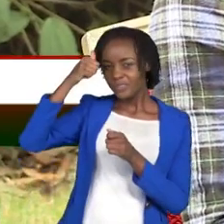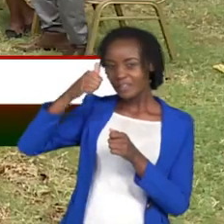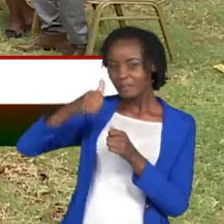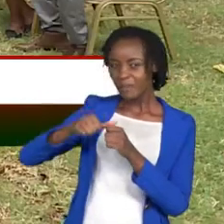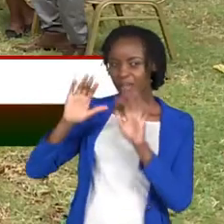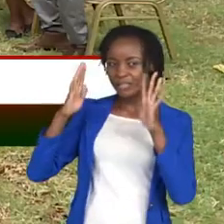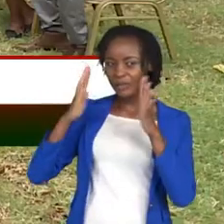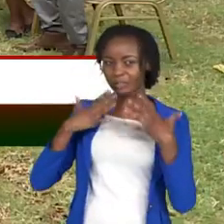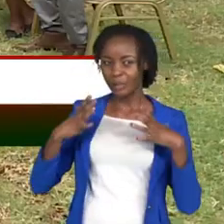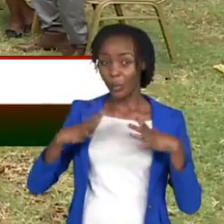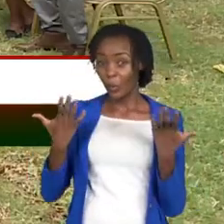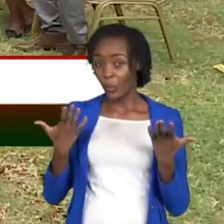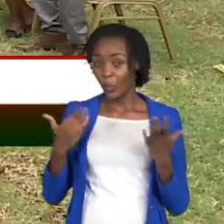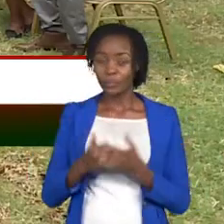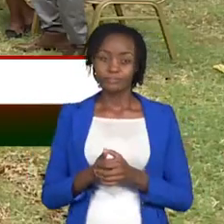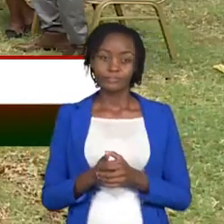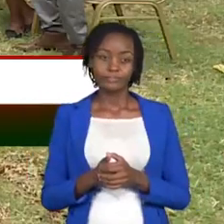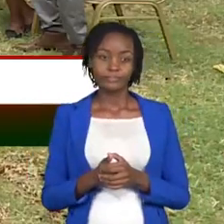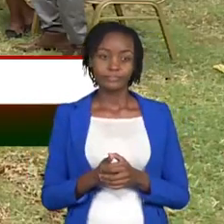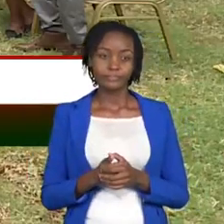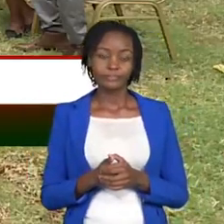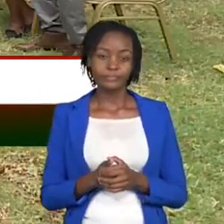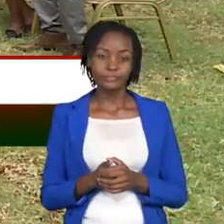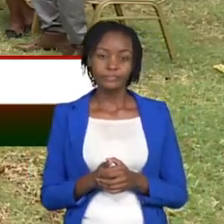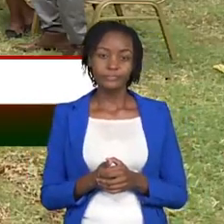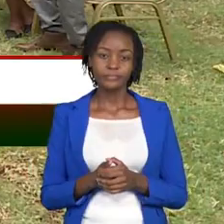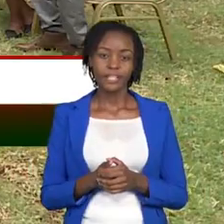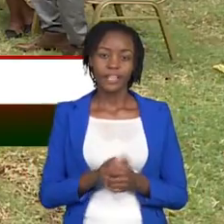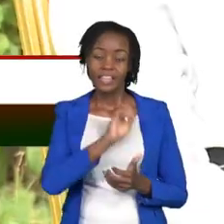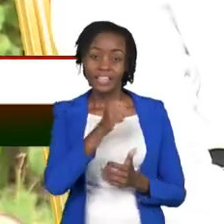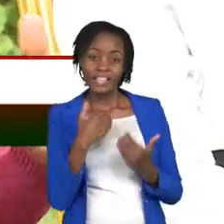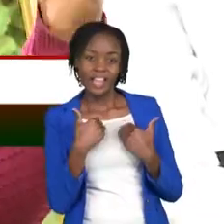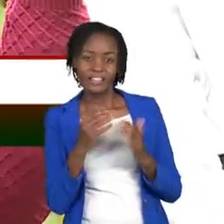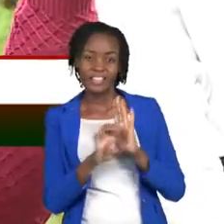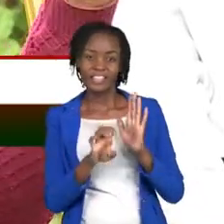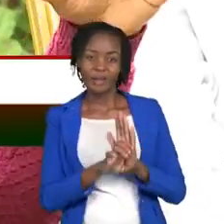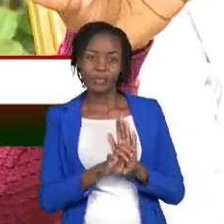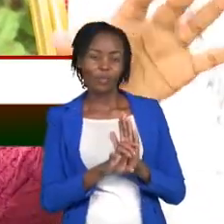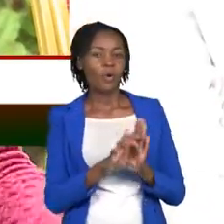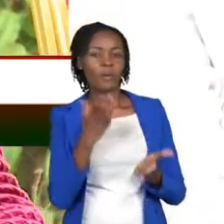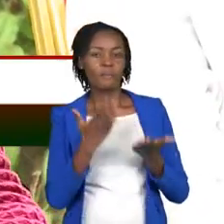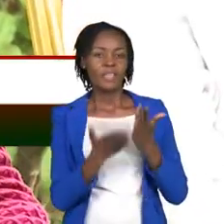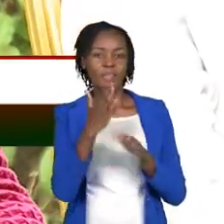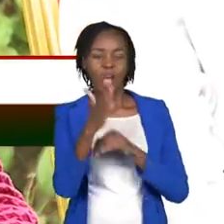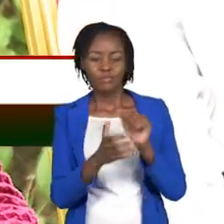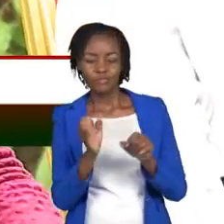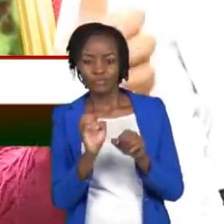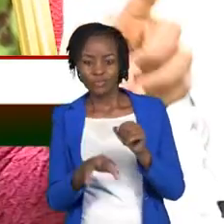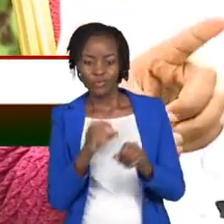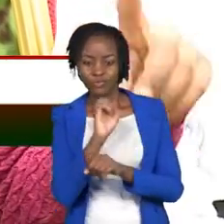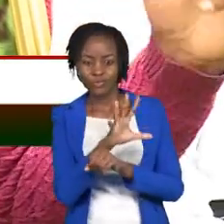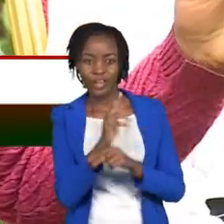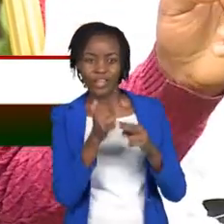Mashujaas? Something very interesting. We have the Akina Superman and Batman and all those fake guys who are